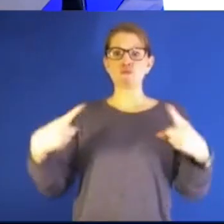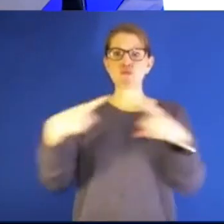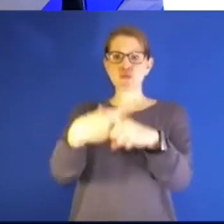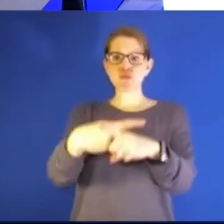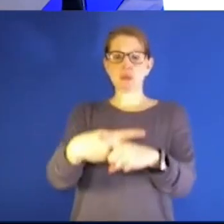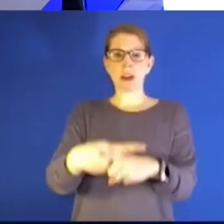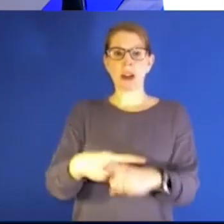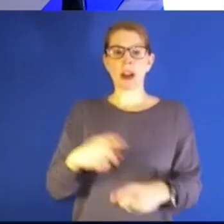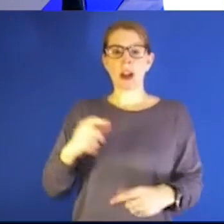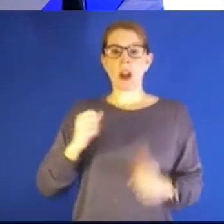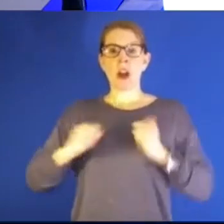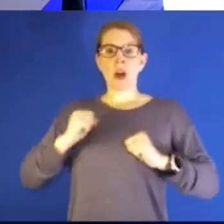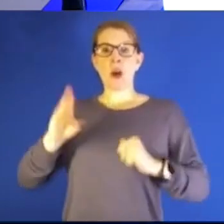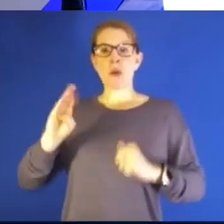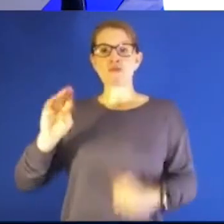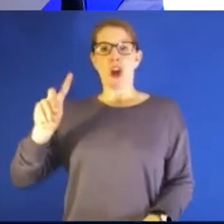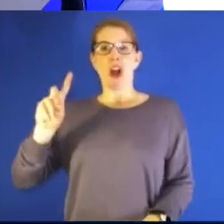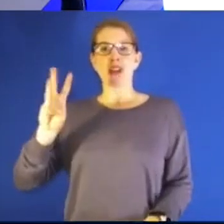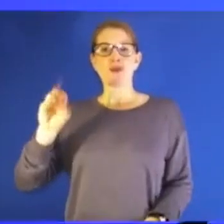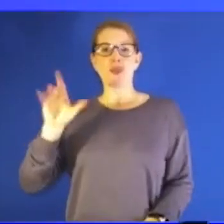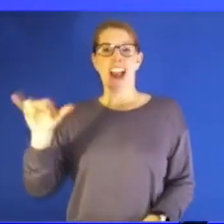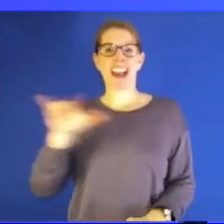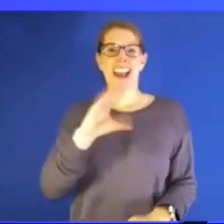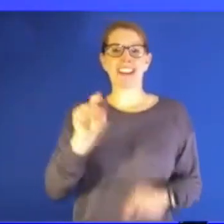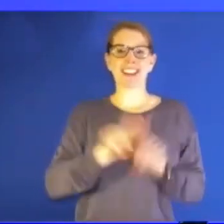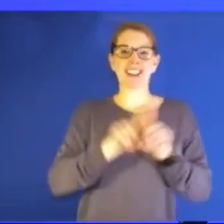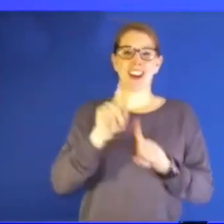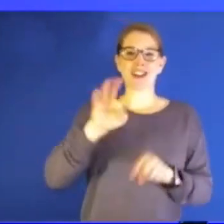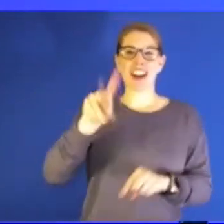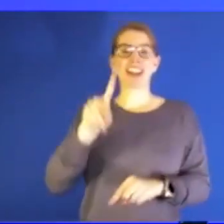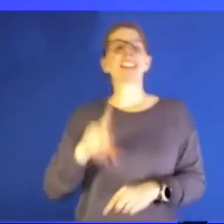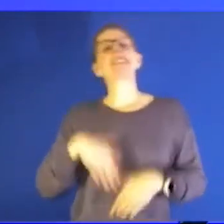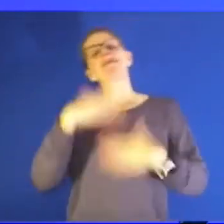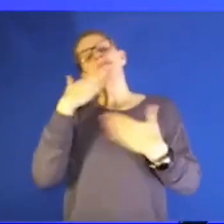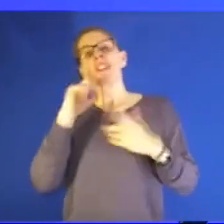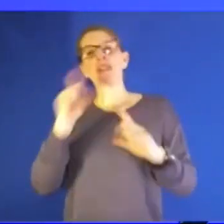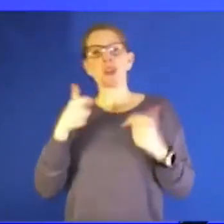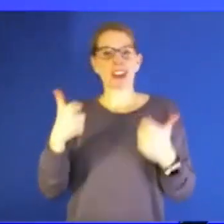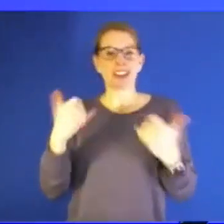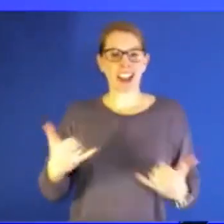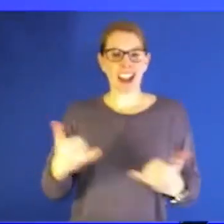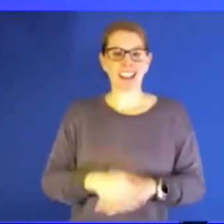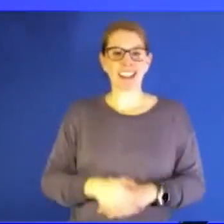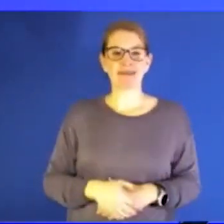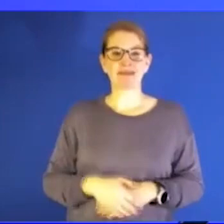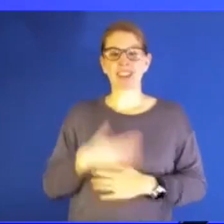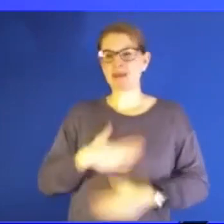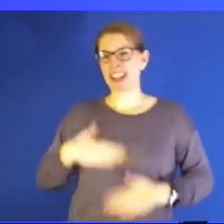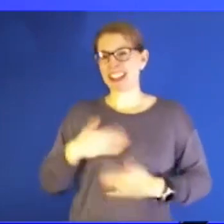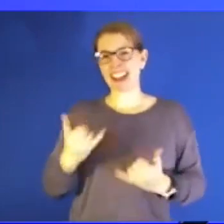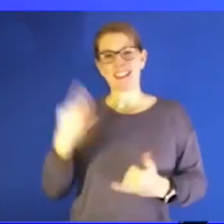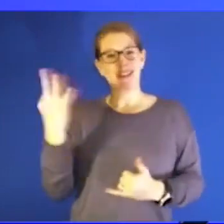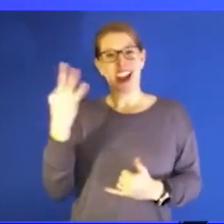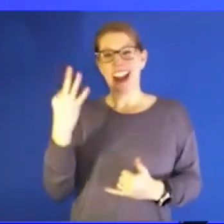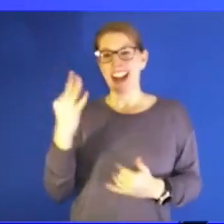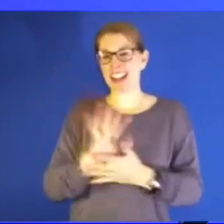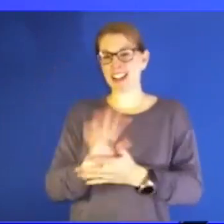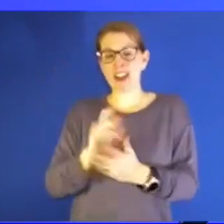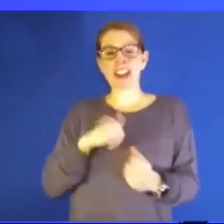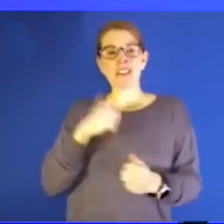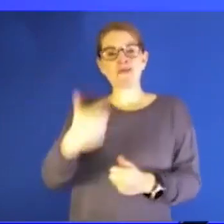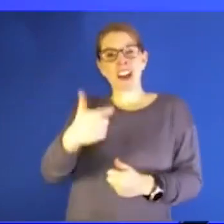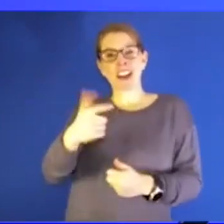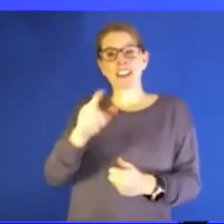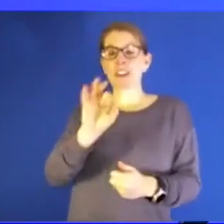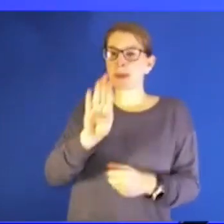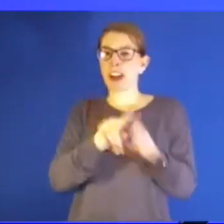Star Trek. It's awesome. Okay, thank you all for being with us today. We appreciate it. It was a Good Friday show. So you can catch our show anytime on Facebook and on